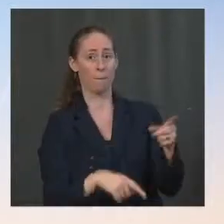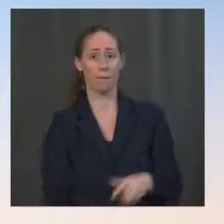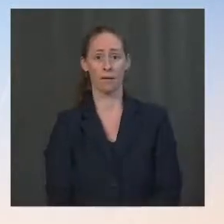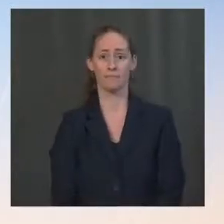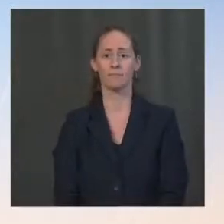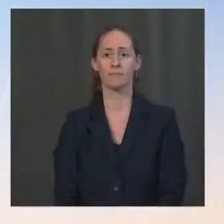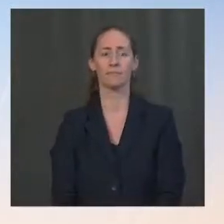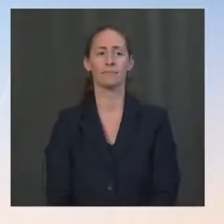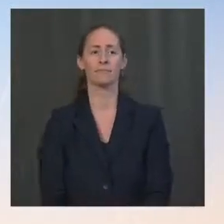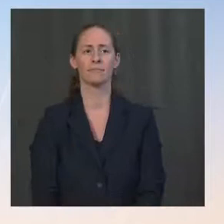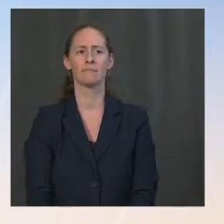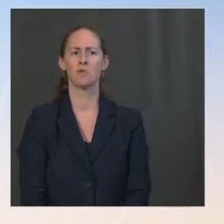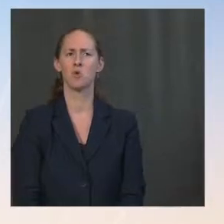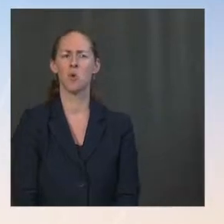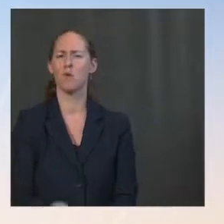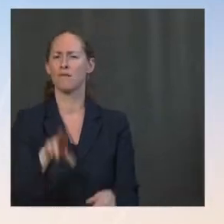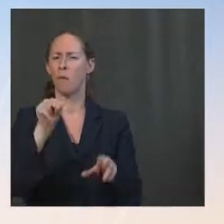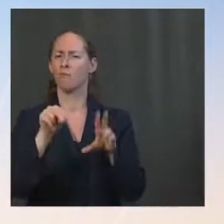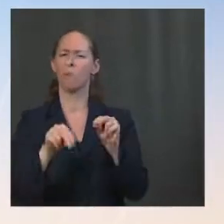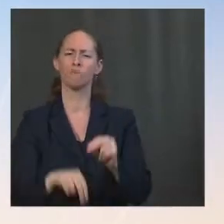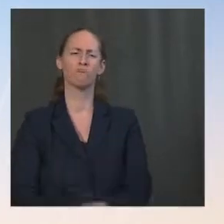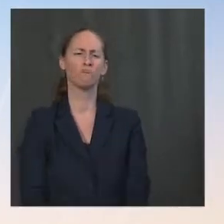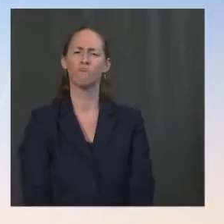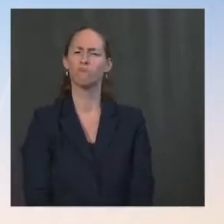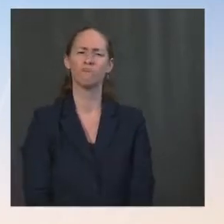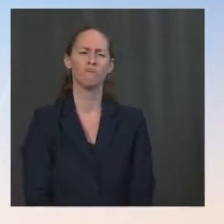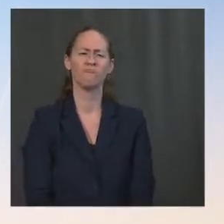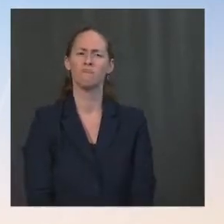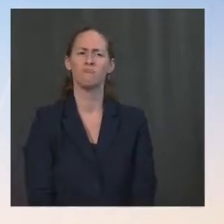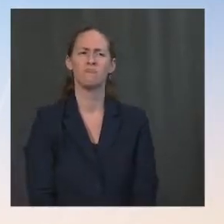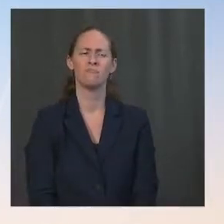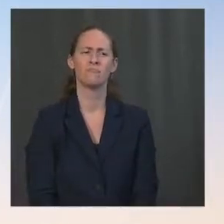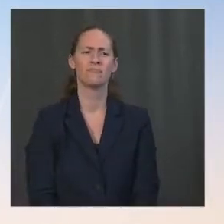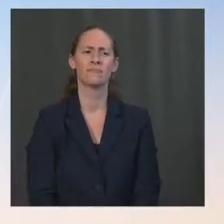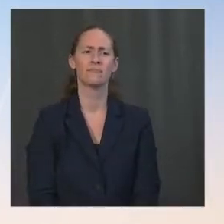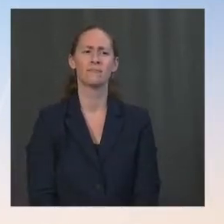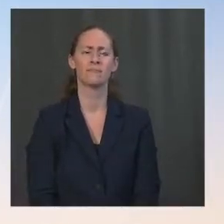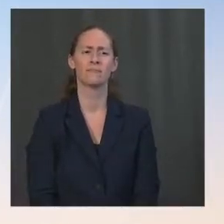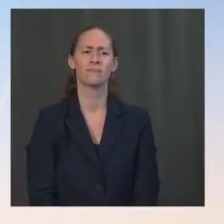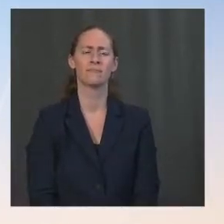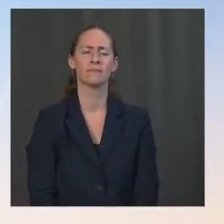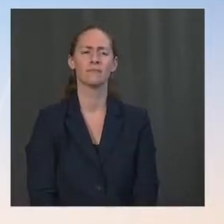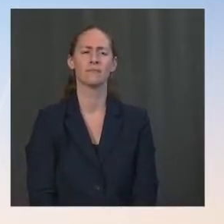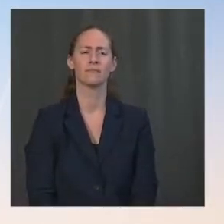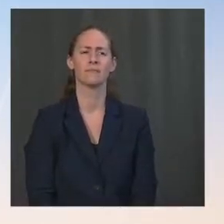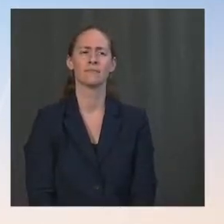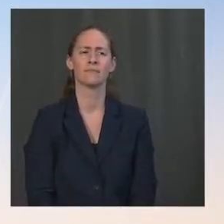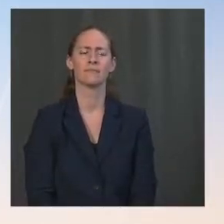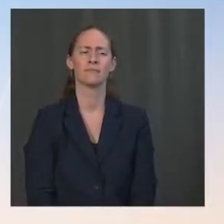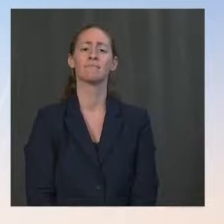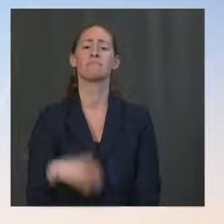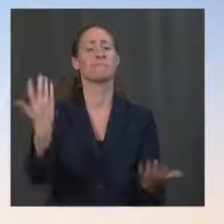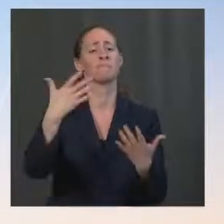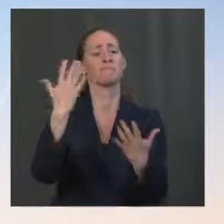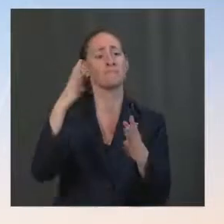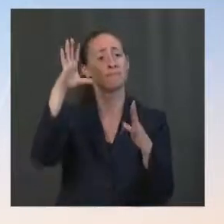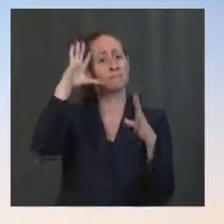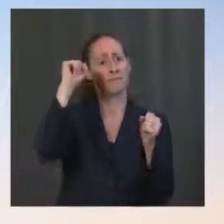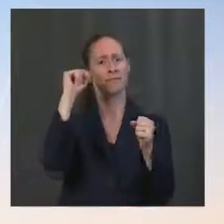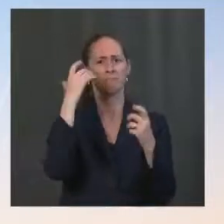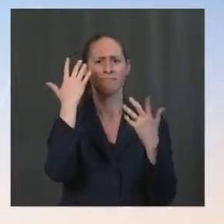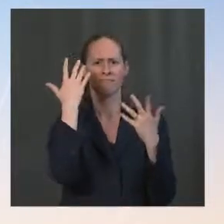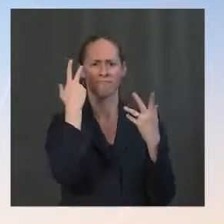of those questions. I think that what the president looks at the events of yesterday as